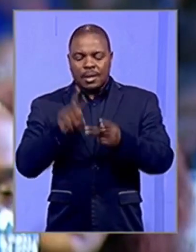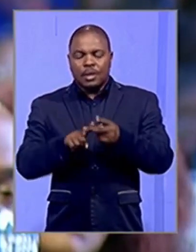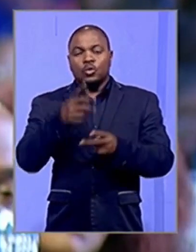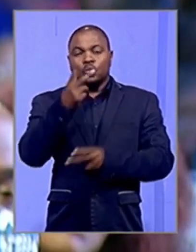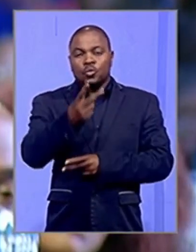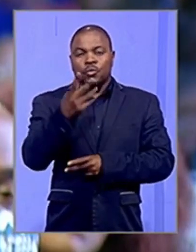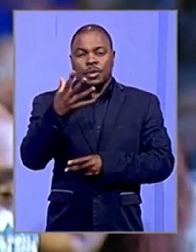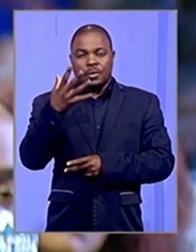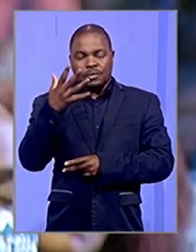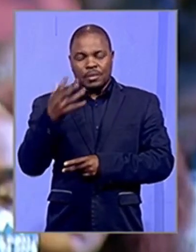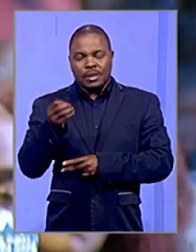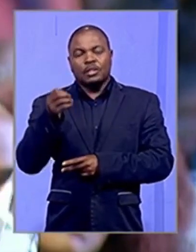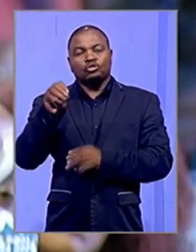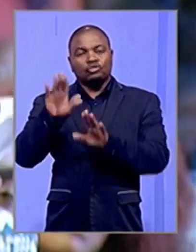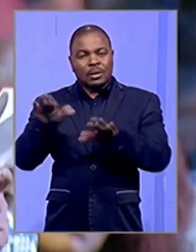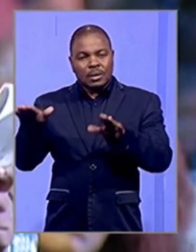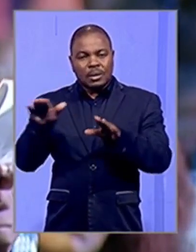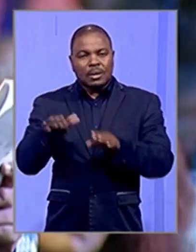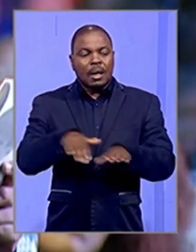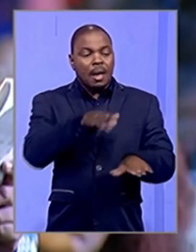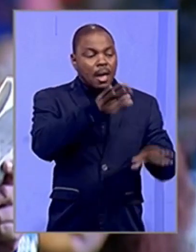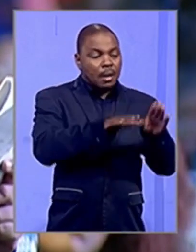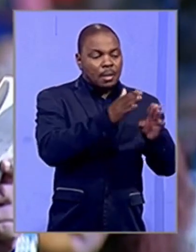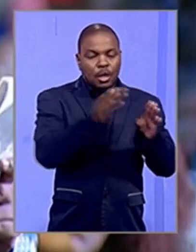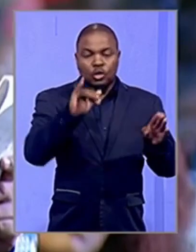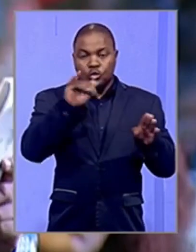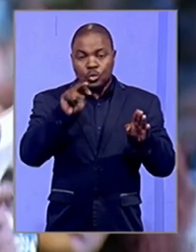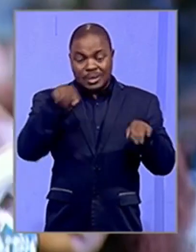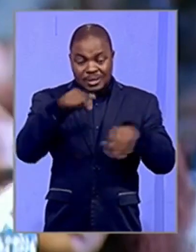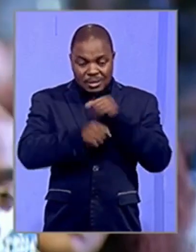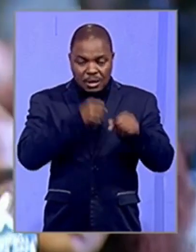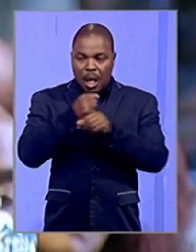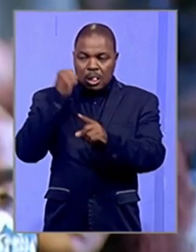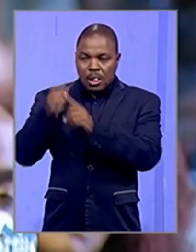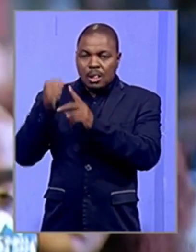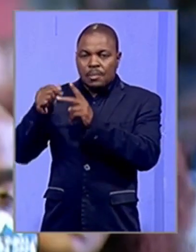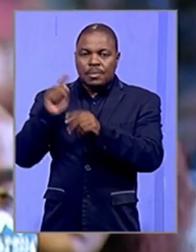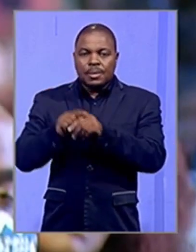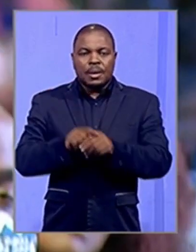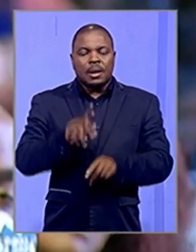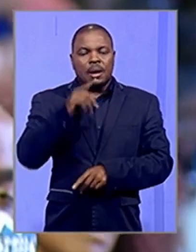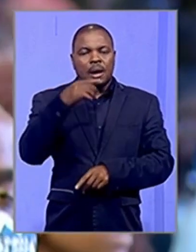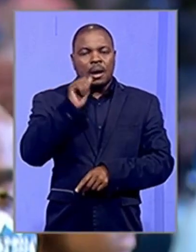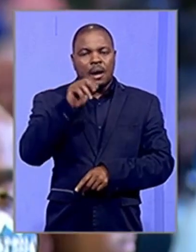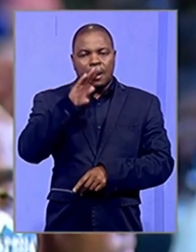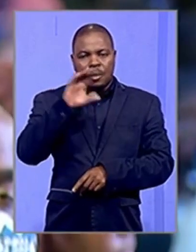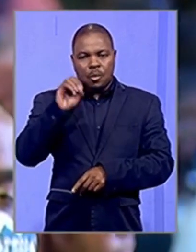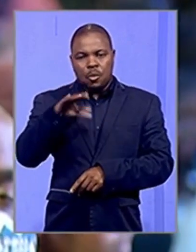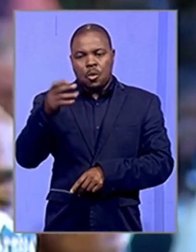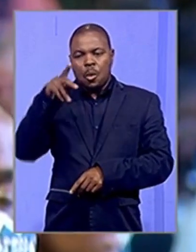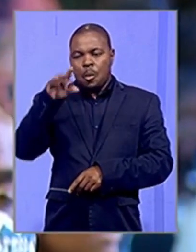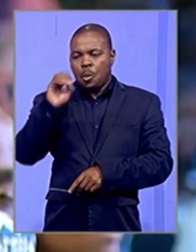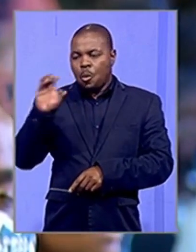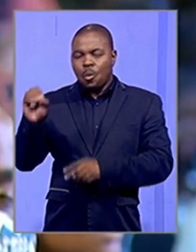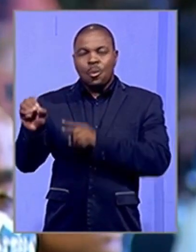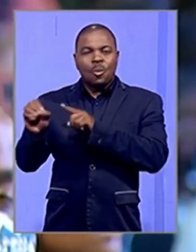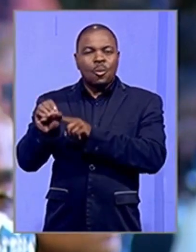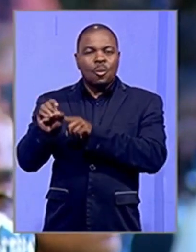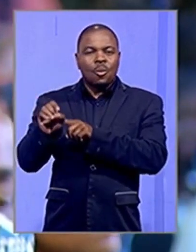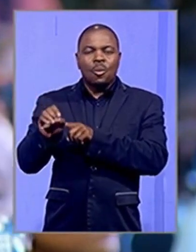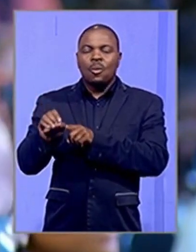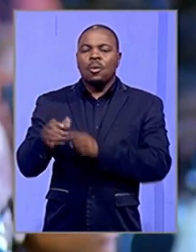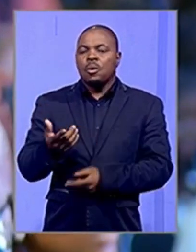children killed between April and June this year. 4-year-old Bakgaratlhi, her rapist